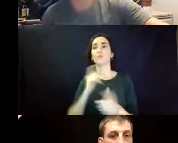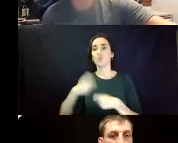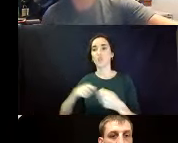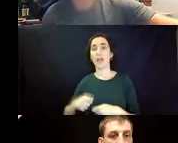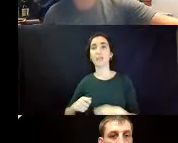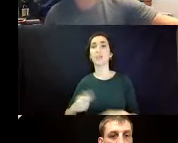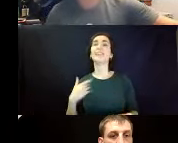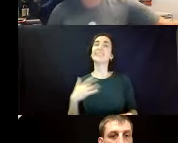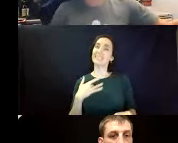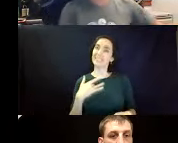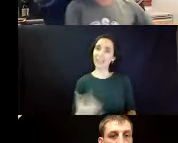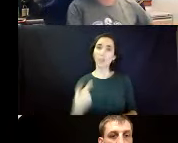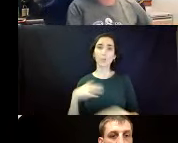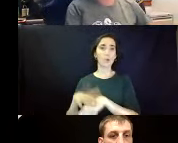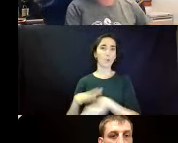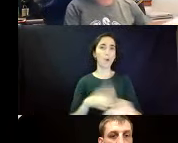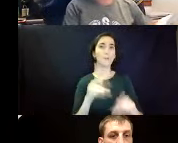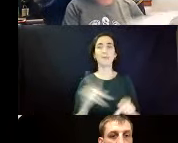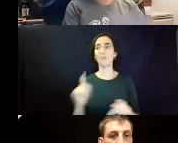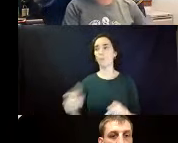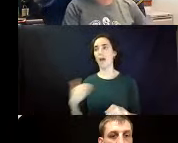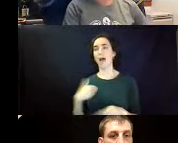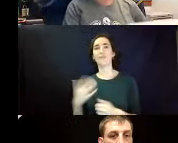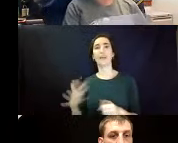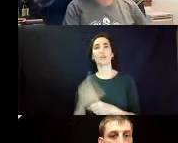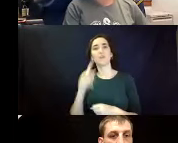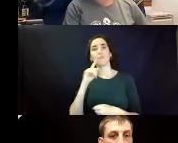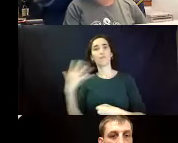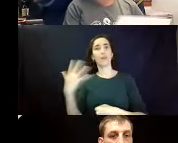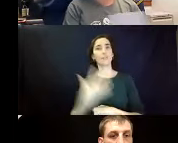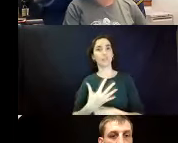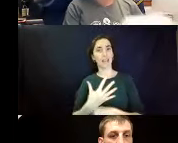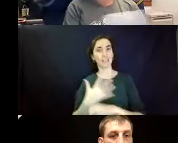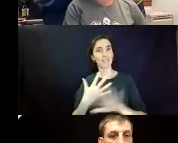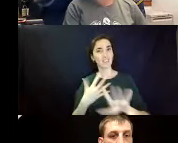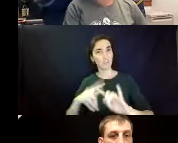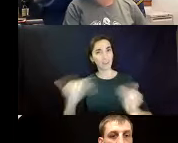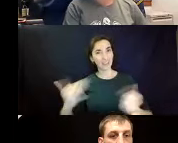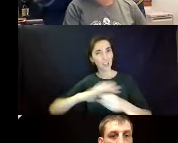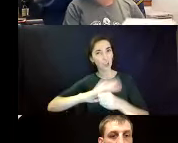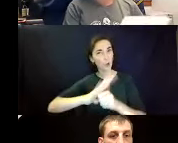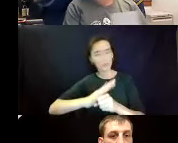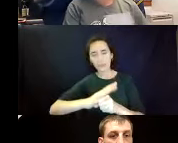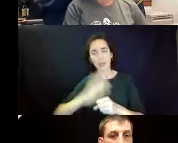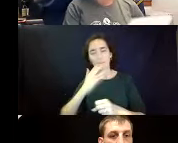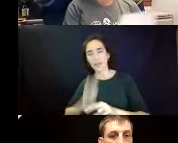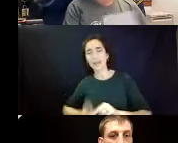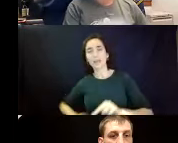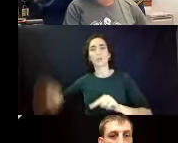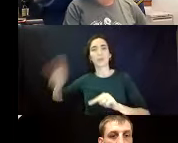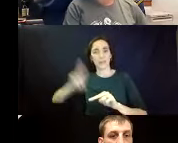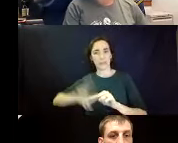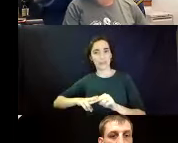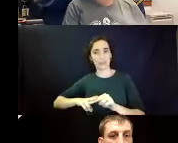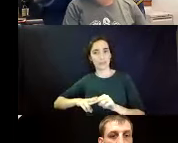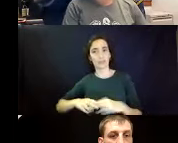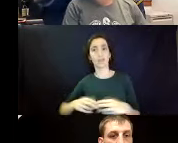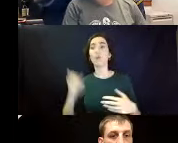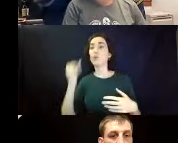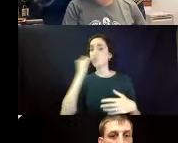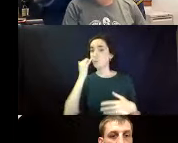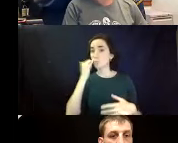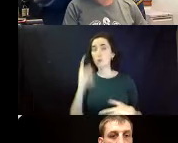I would go ahead and bring extra supplies because with COVID going around, you'd be able to, if you do end up in